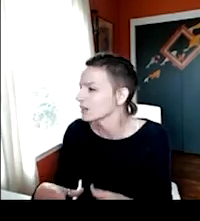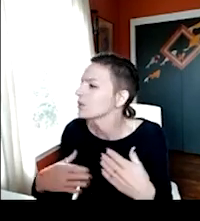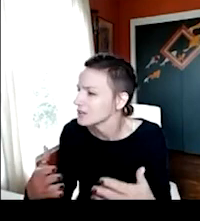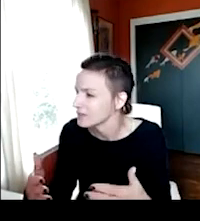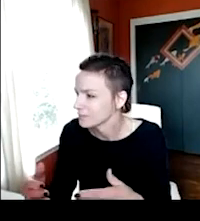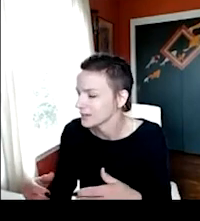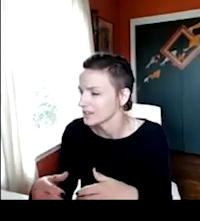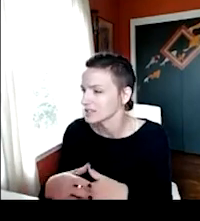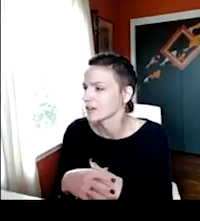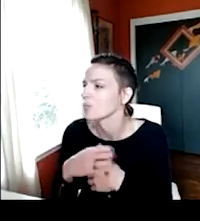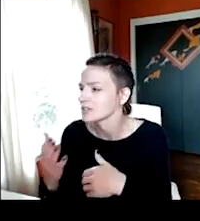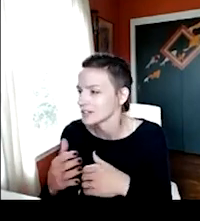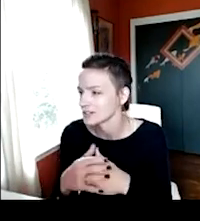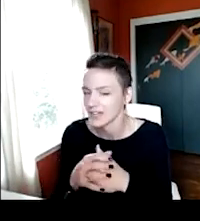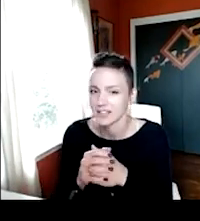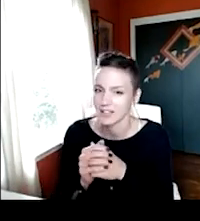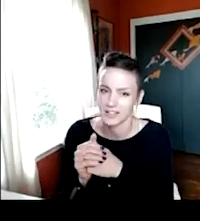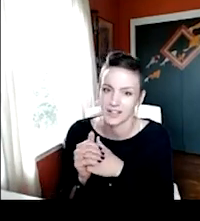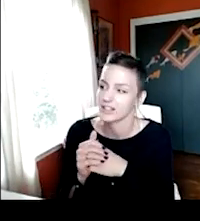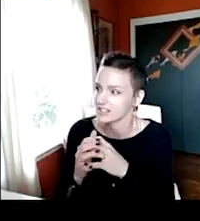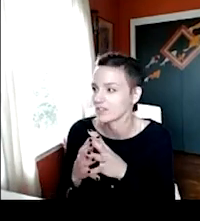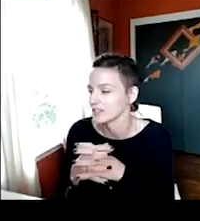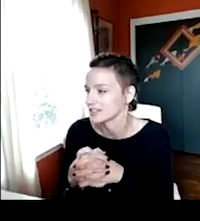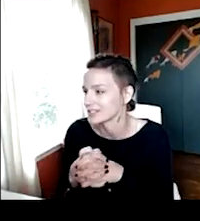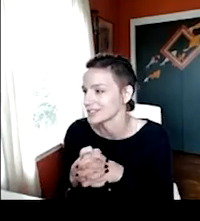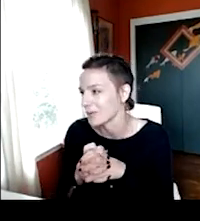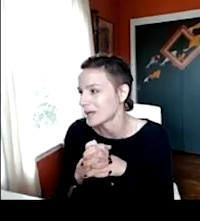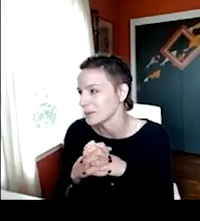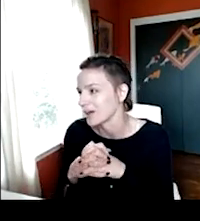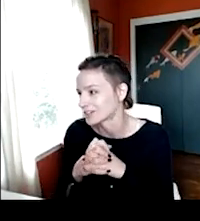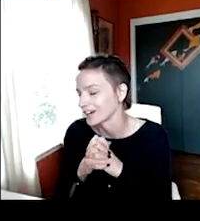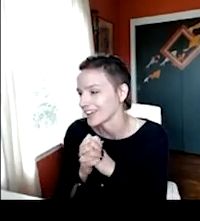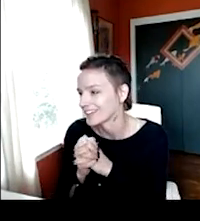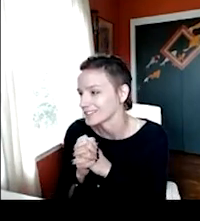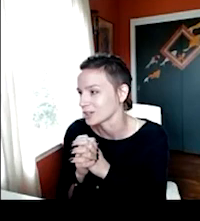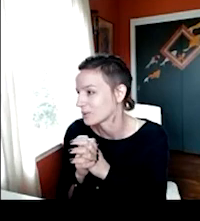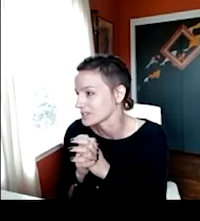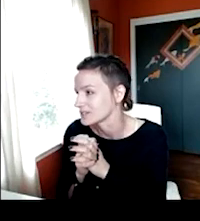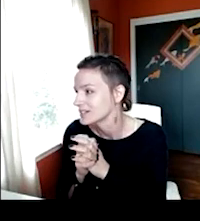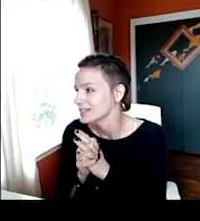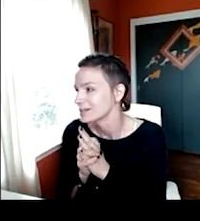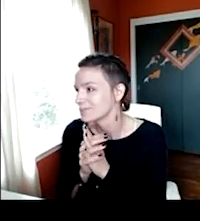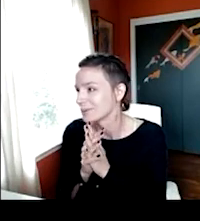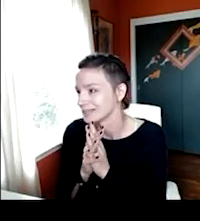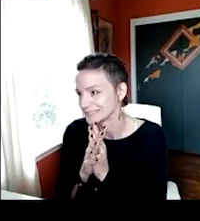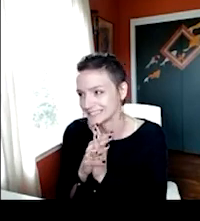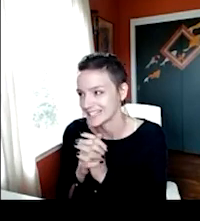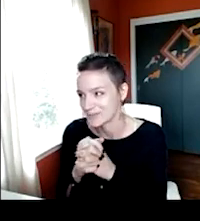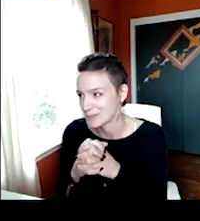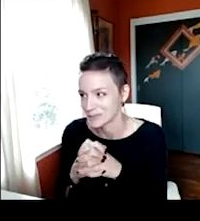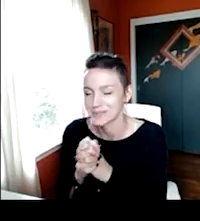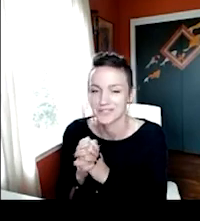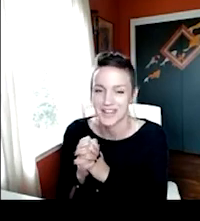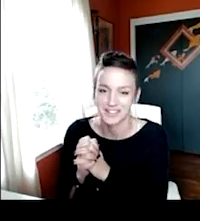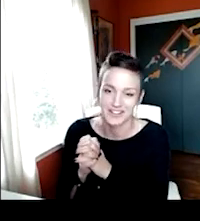directly, like, what do you think about this? Or what's your take? And in several instances, the quiet people actually already had the answer to the puzzle, but they didn't